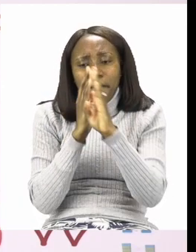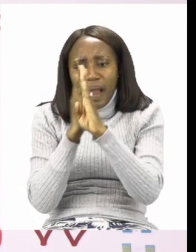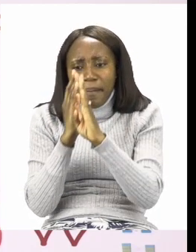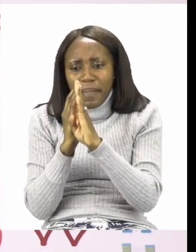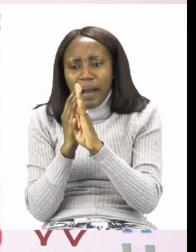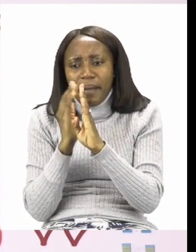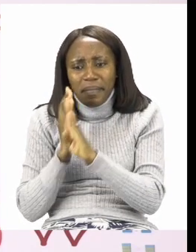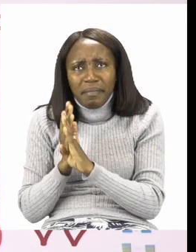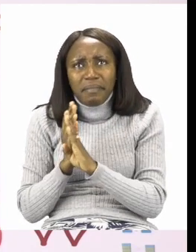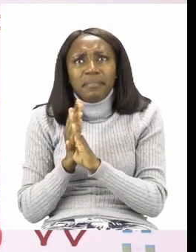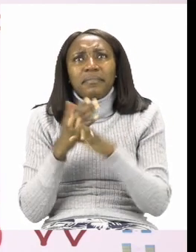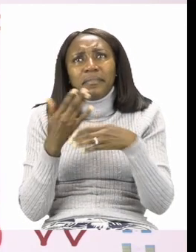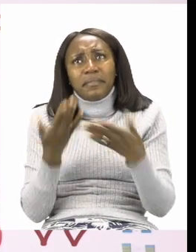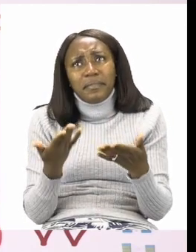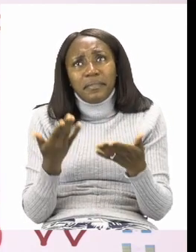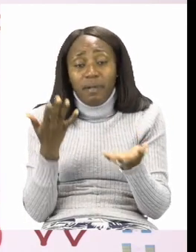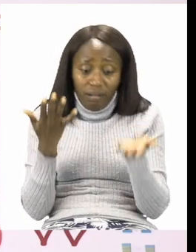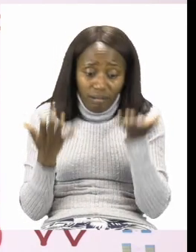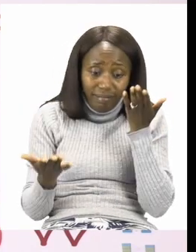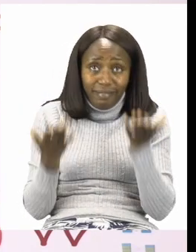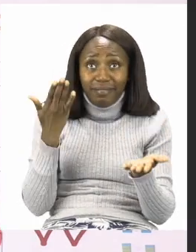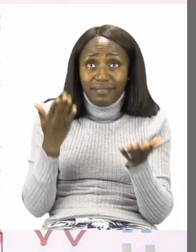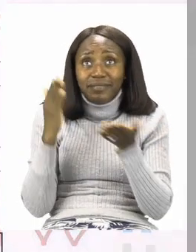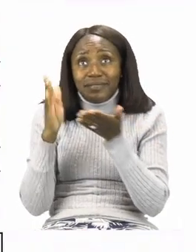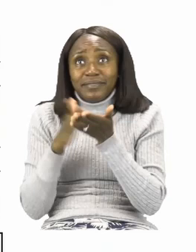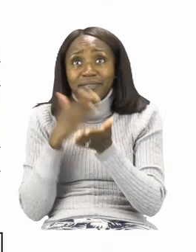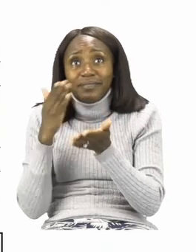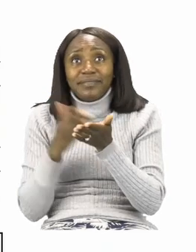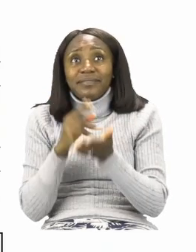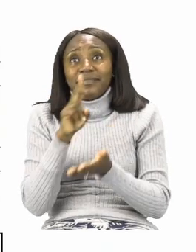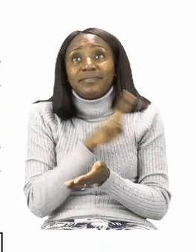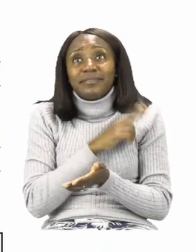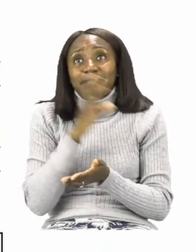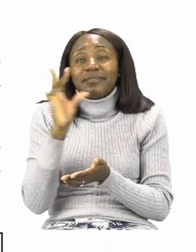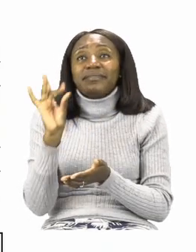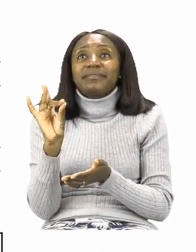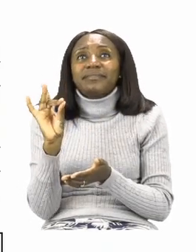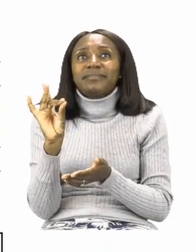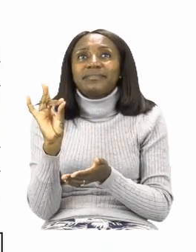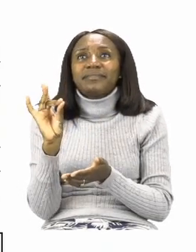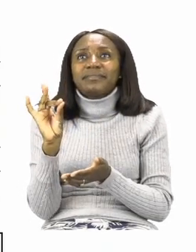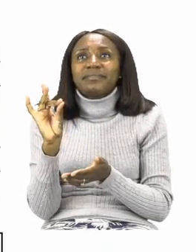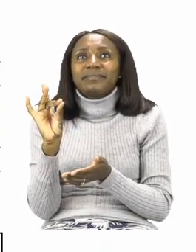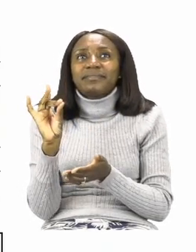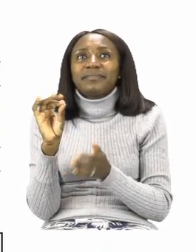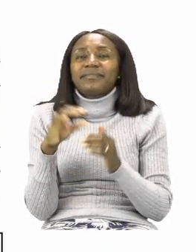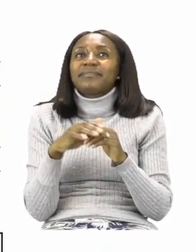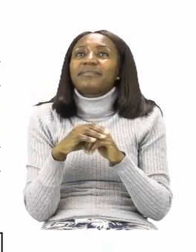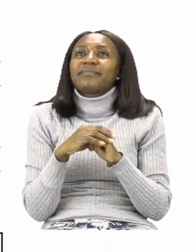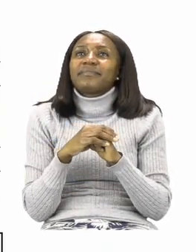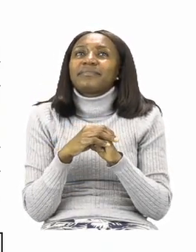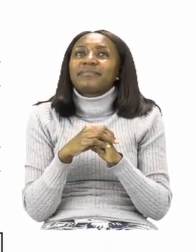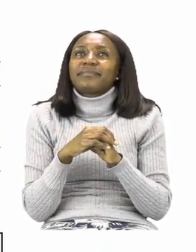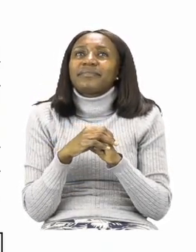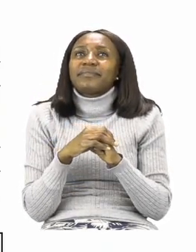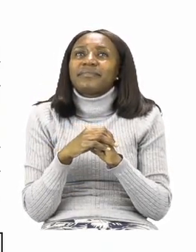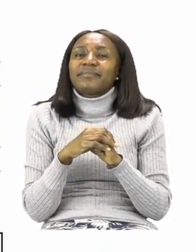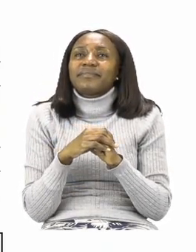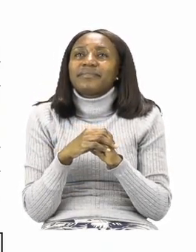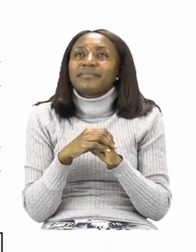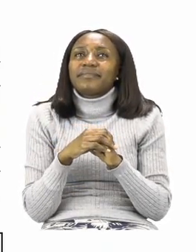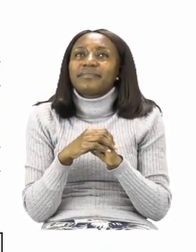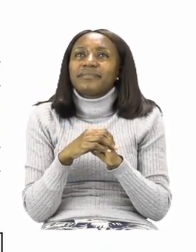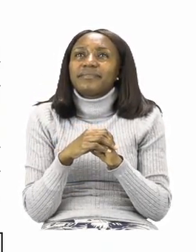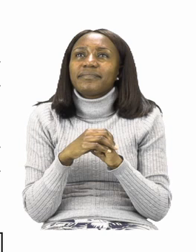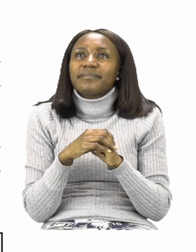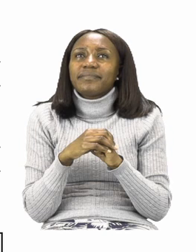So, let's quickly go to page 28 in our booklets. So on page